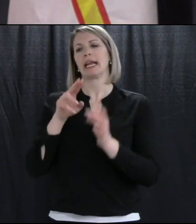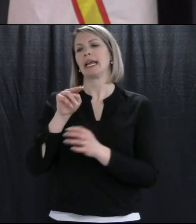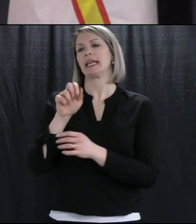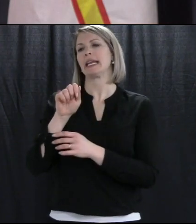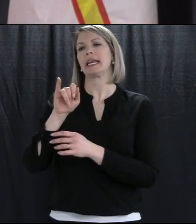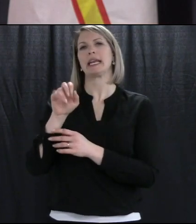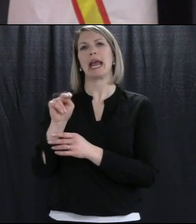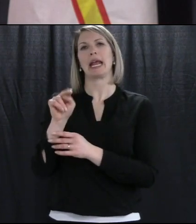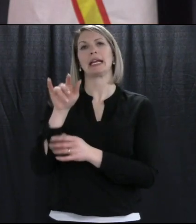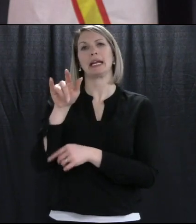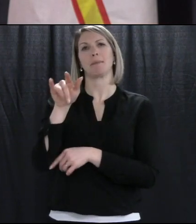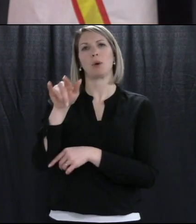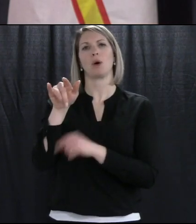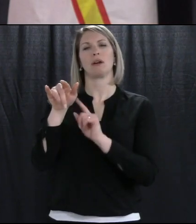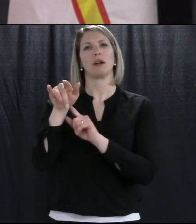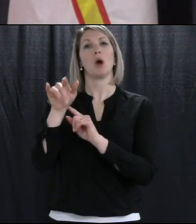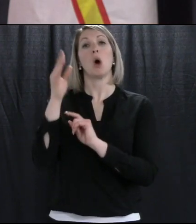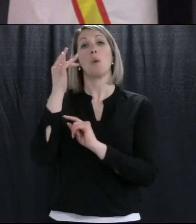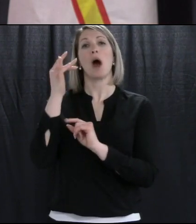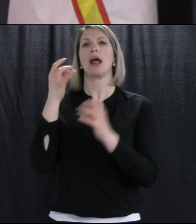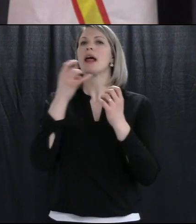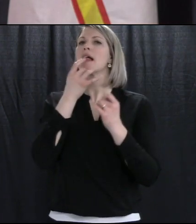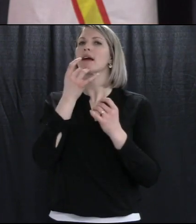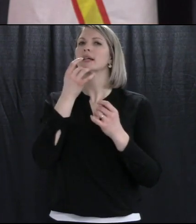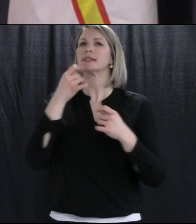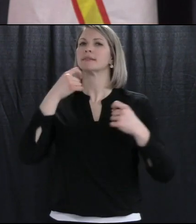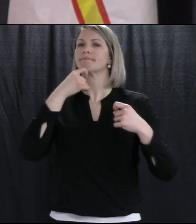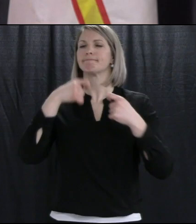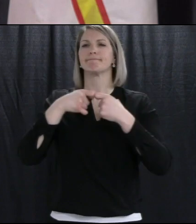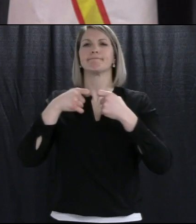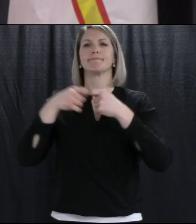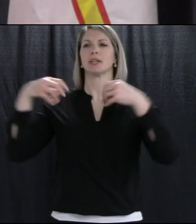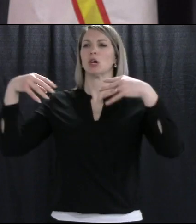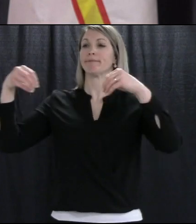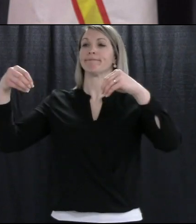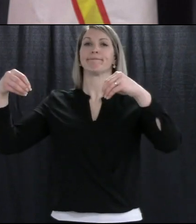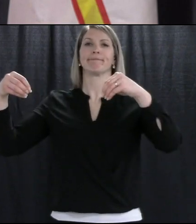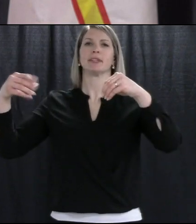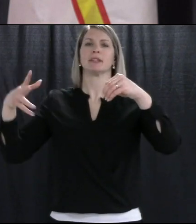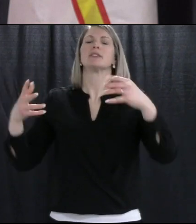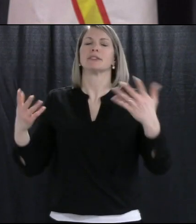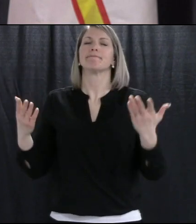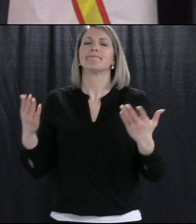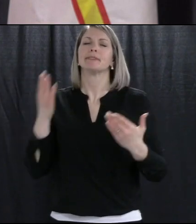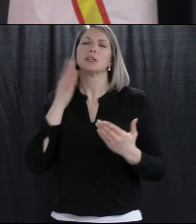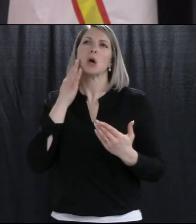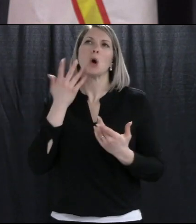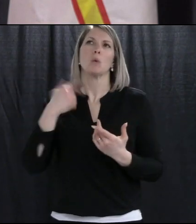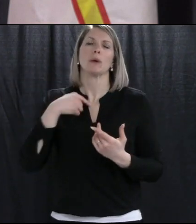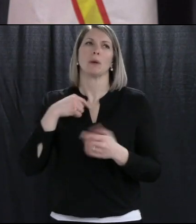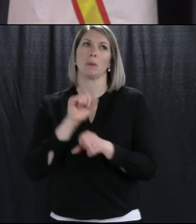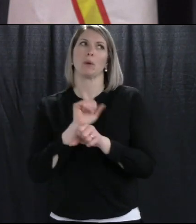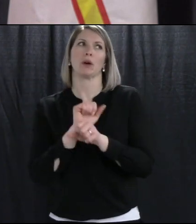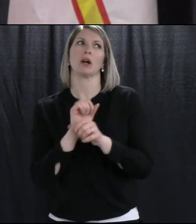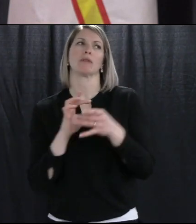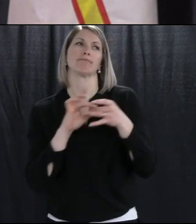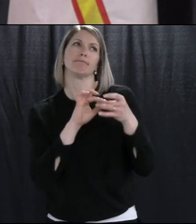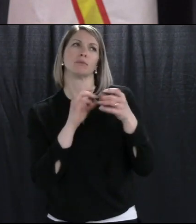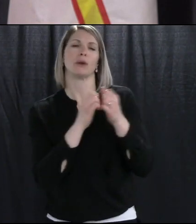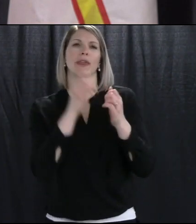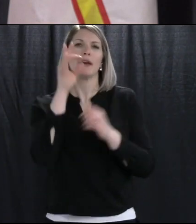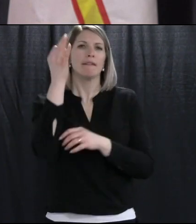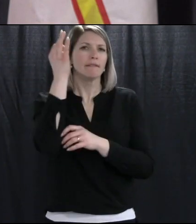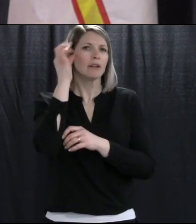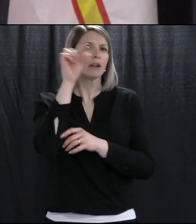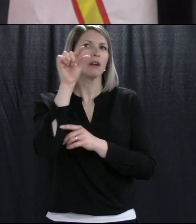as this is their jurisdiction with this airport in Nain. So we're working very closely with the federal government for many years now, as this has